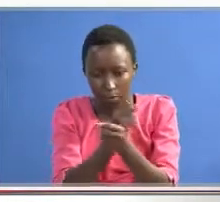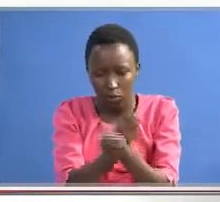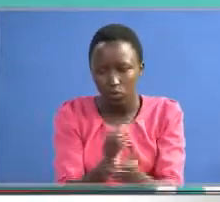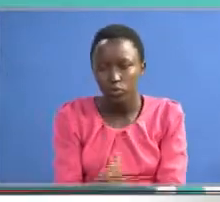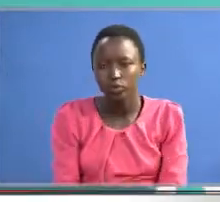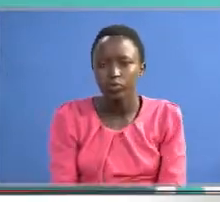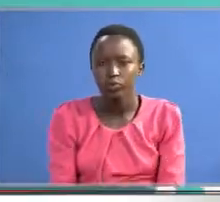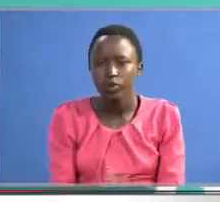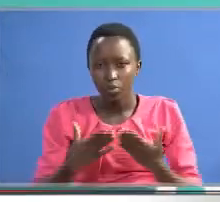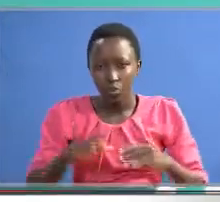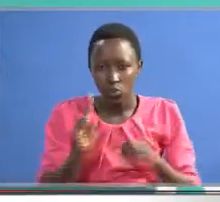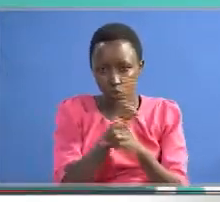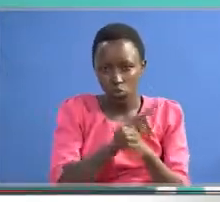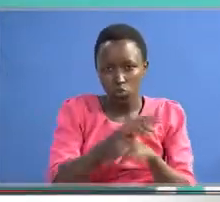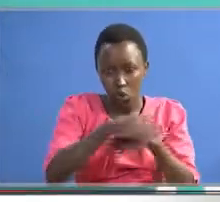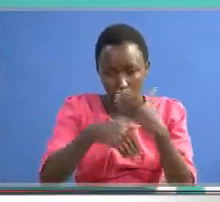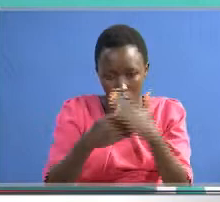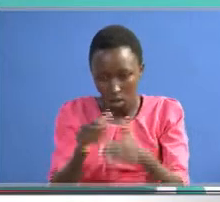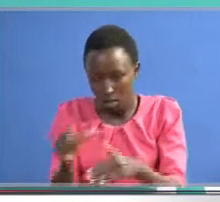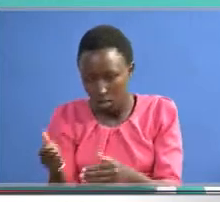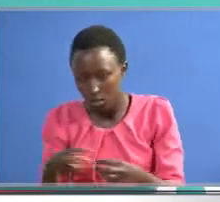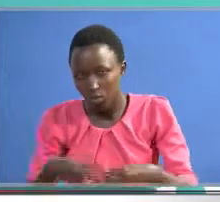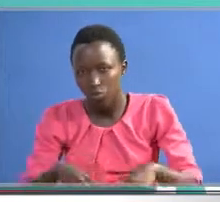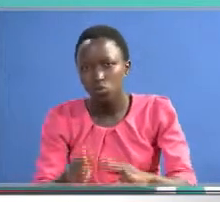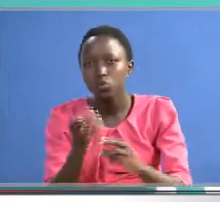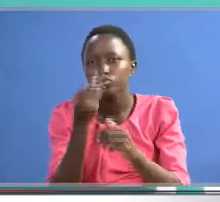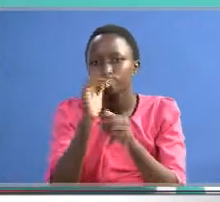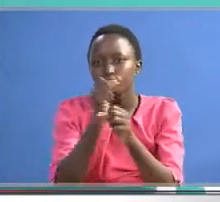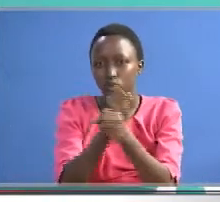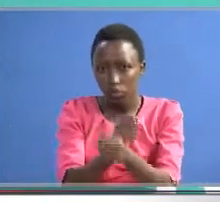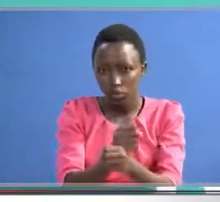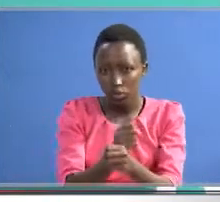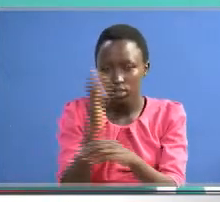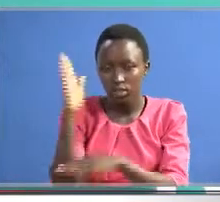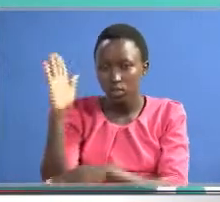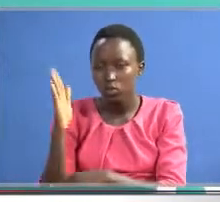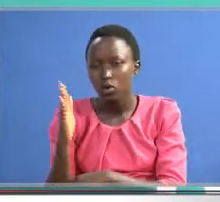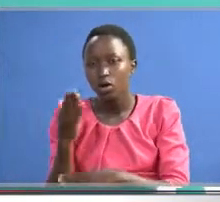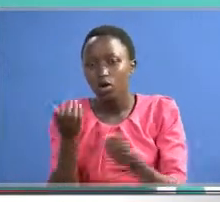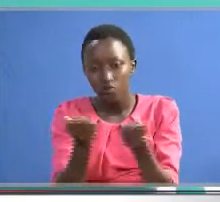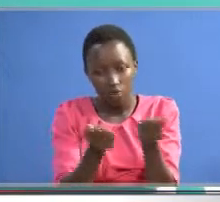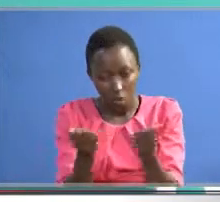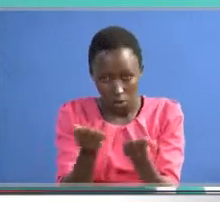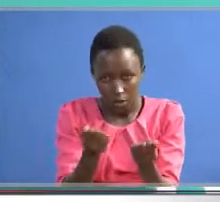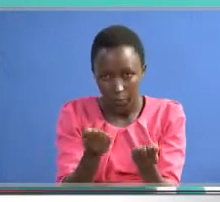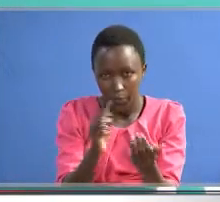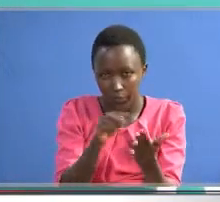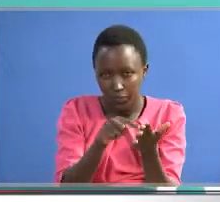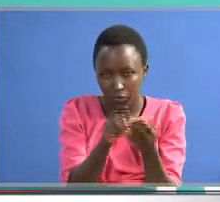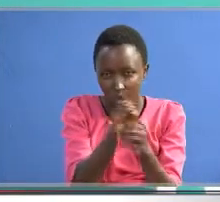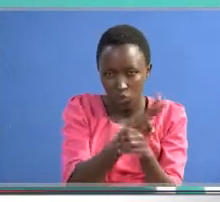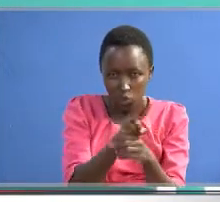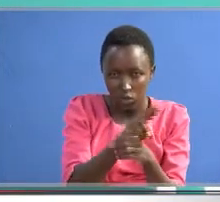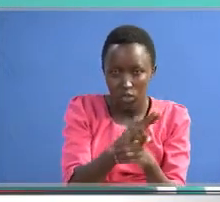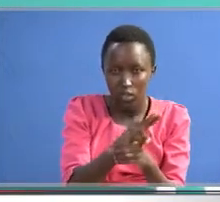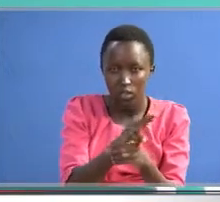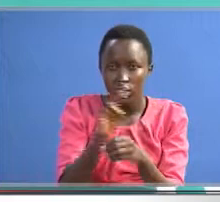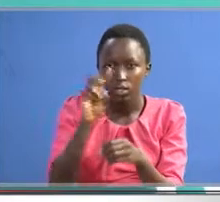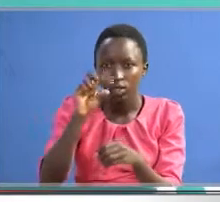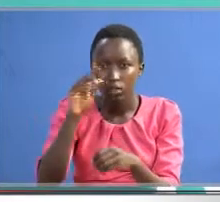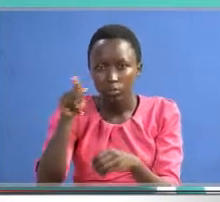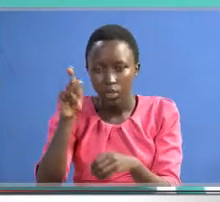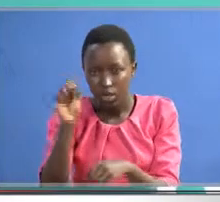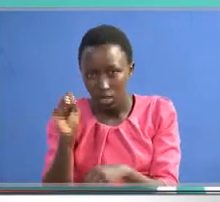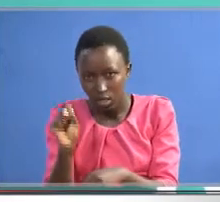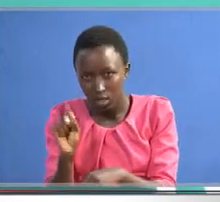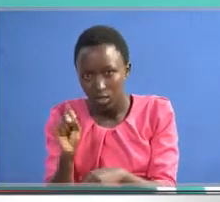protection. People are using all forms or all manners of securing their vehicles, using GPS